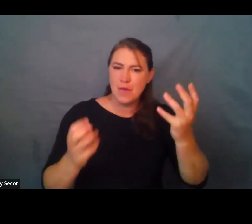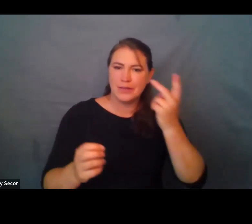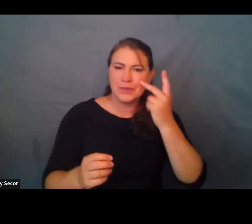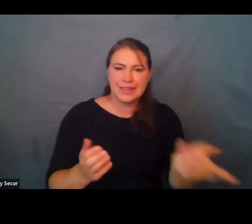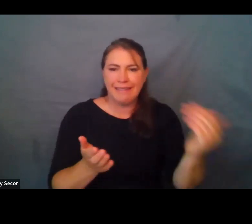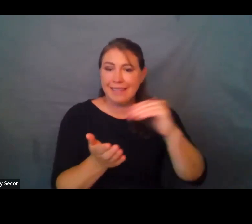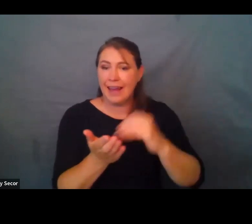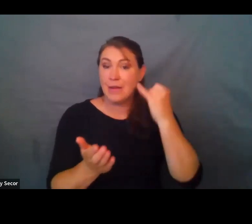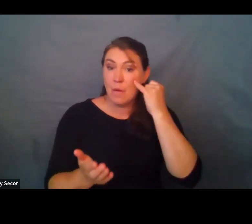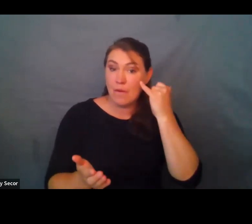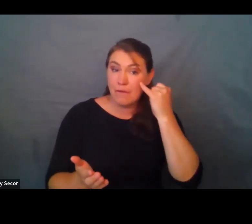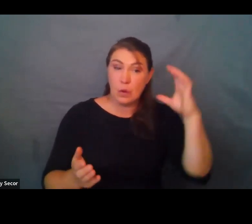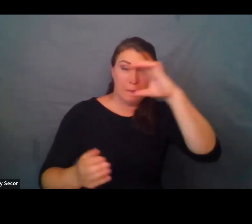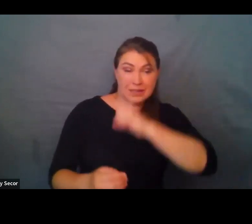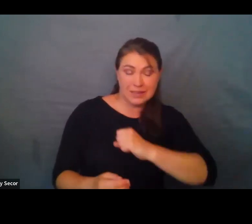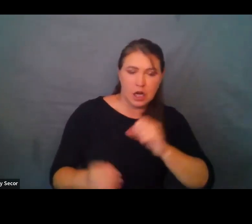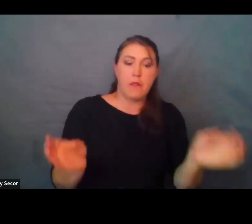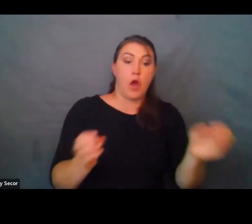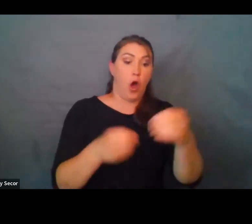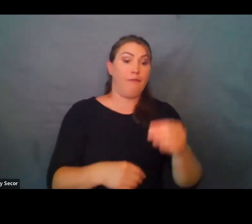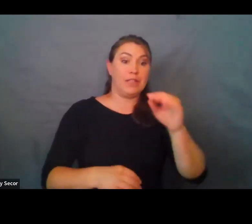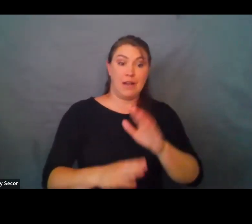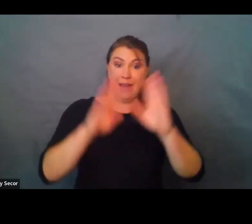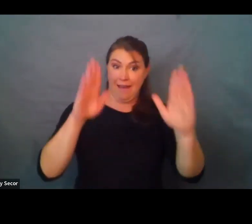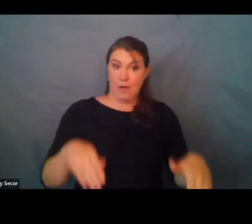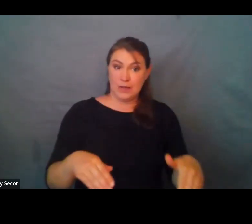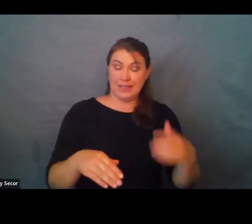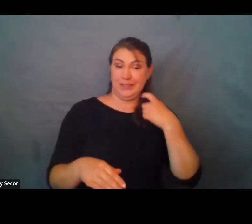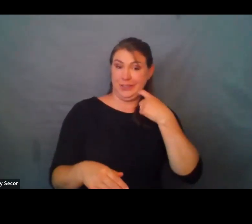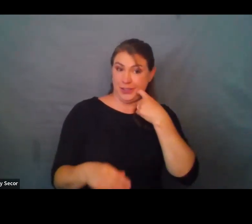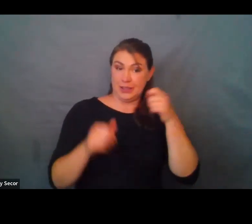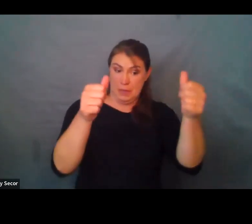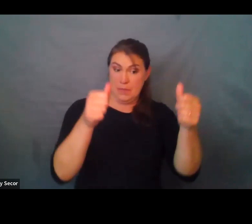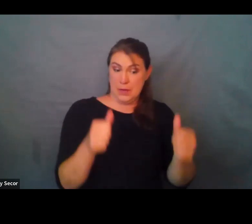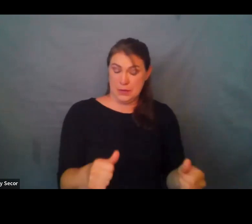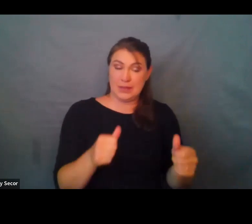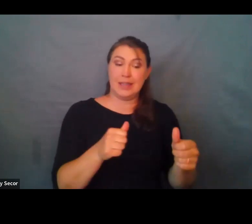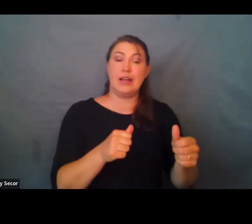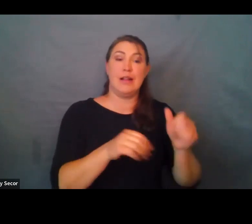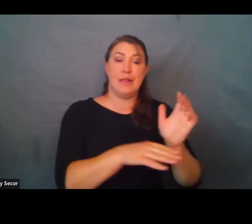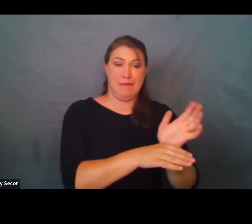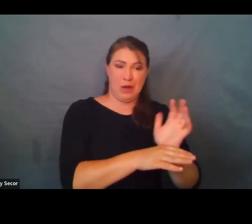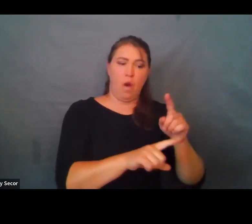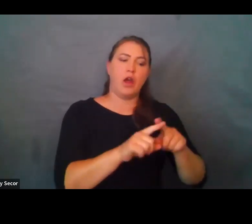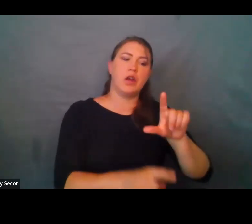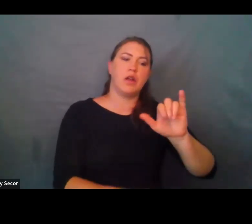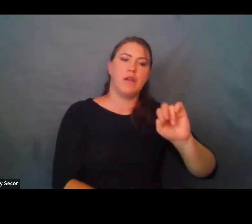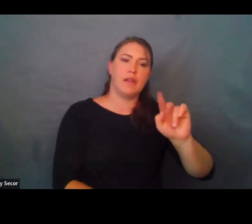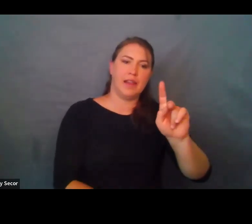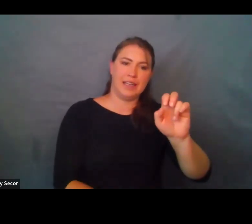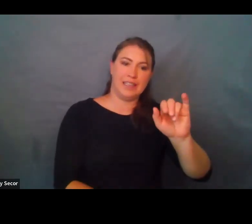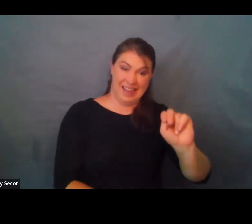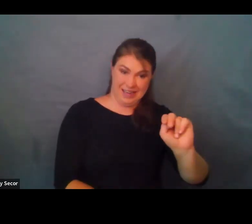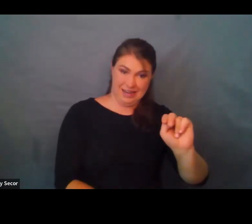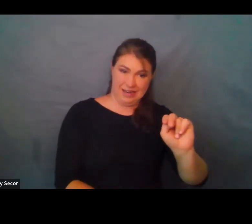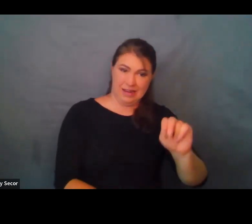opportunity to see it, the Office of Housing just posted the video, both on LinkedIn, and also we're going to be posting it, it has been posted